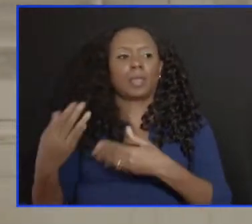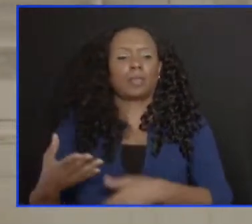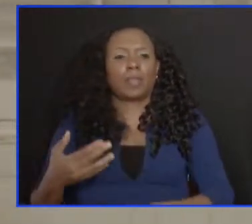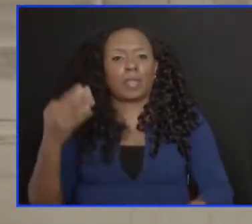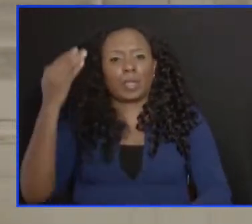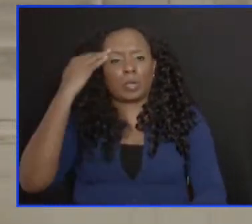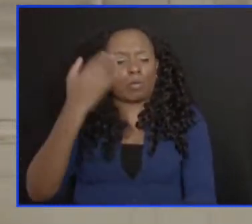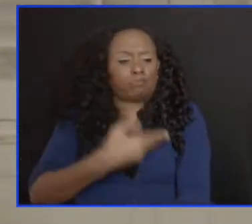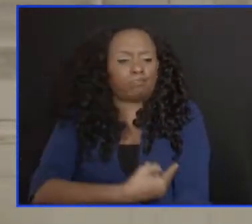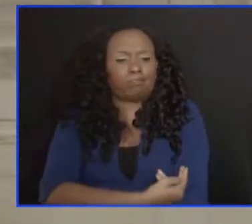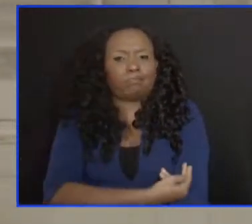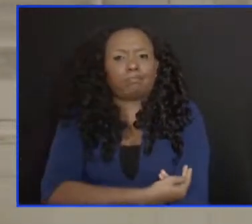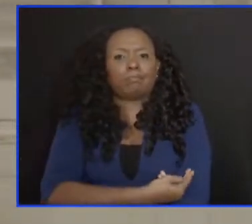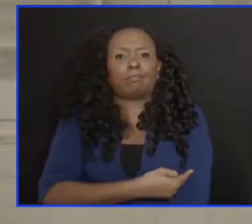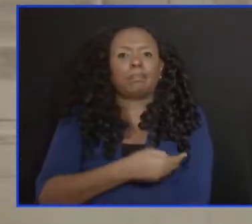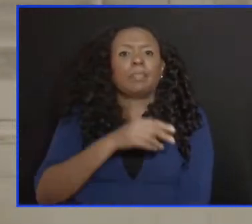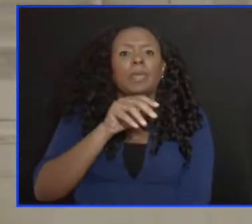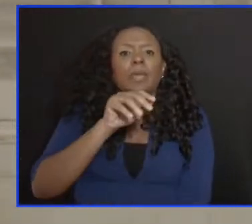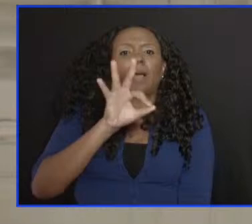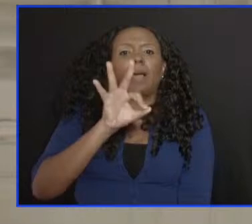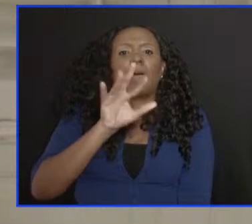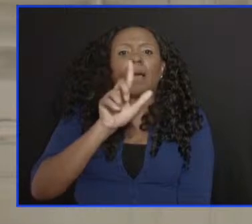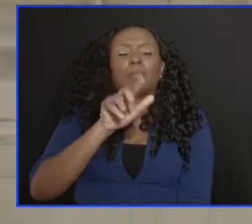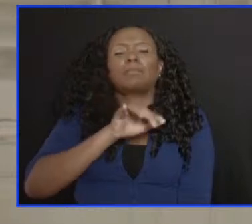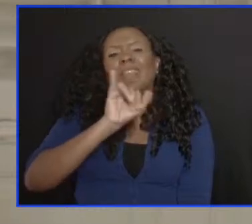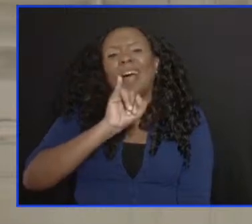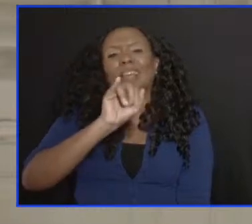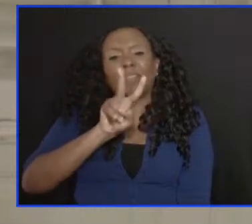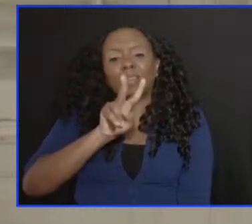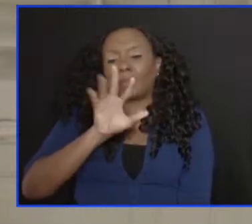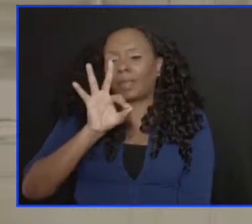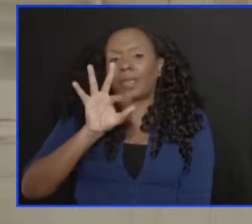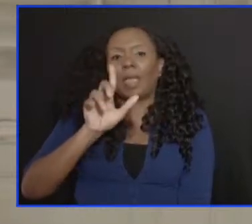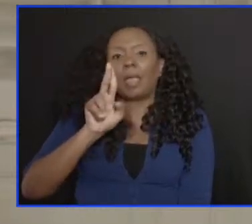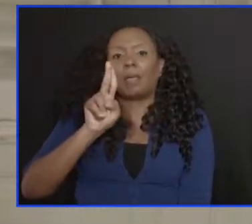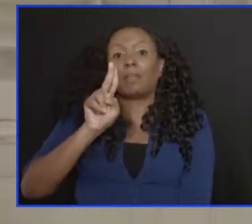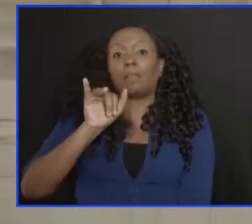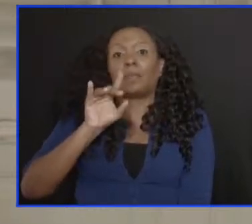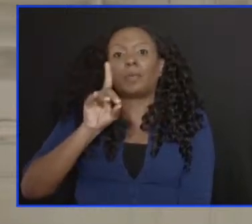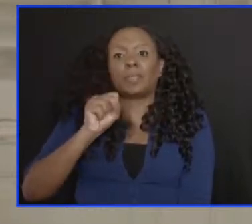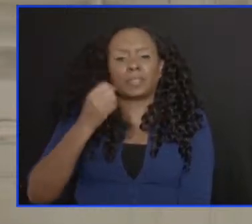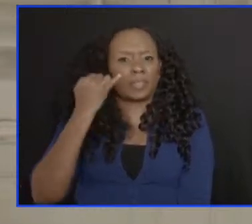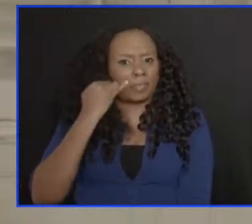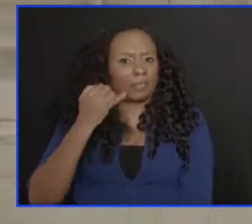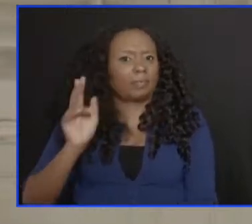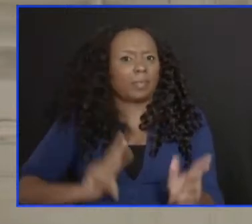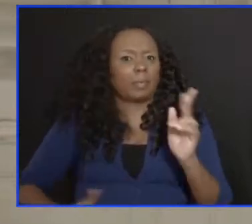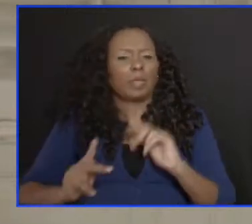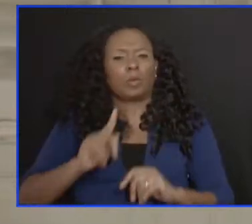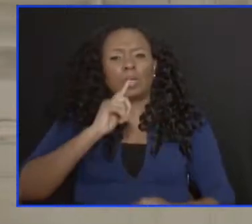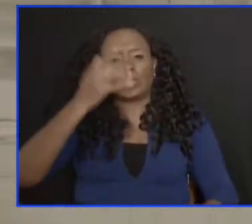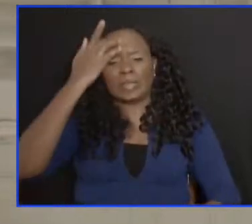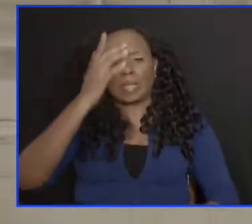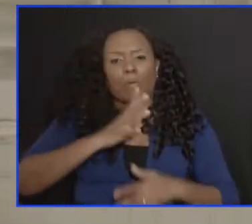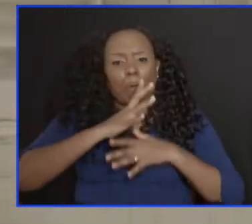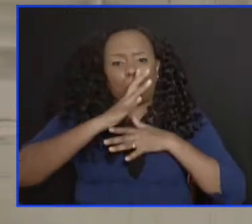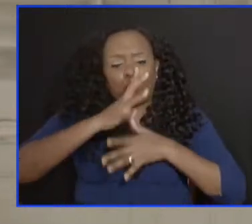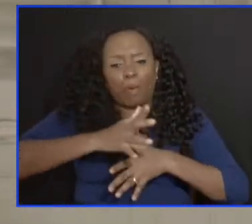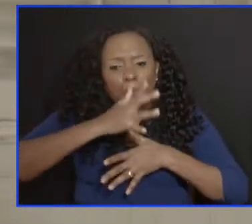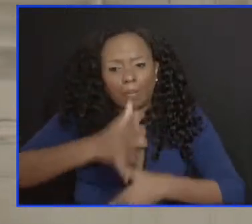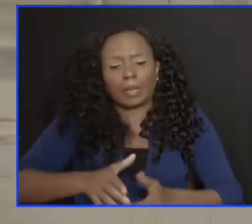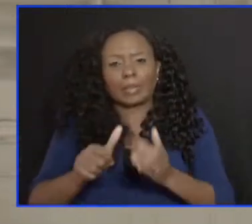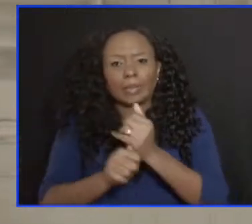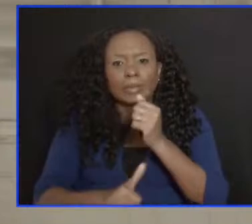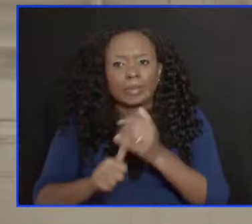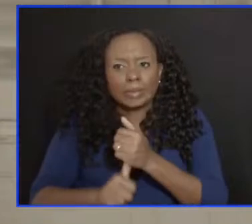treat nausea, diarrhea, and severe vomiting, which in this particular part of the pandemic we've seen associated